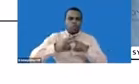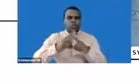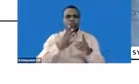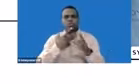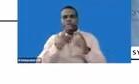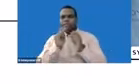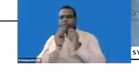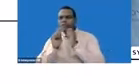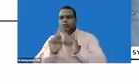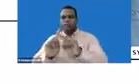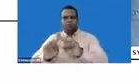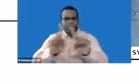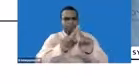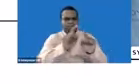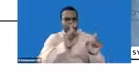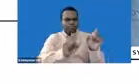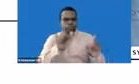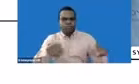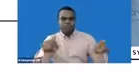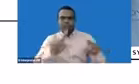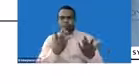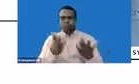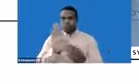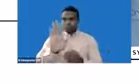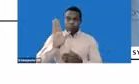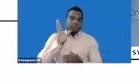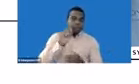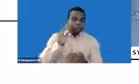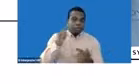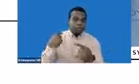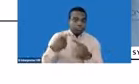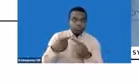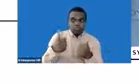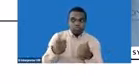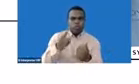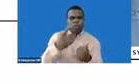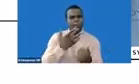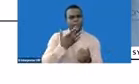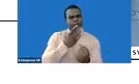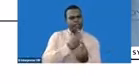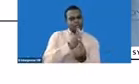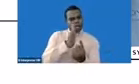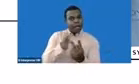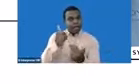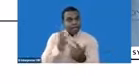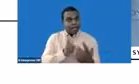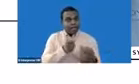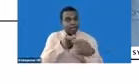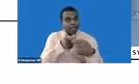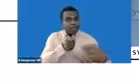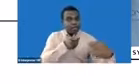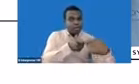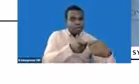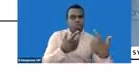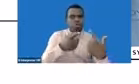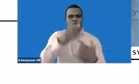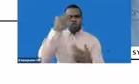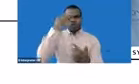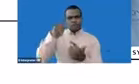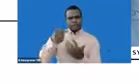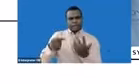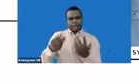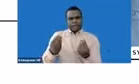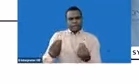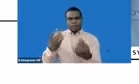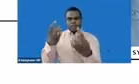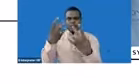And also we surveyed and talked to public sector bodies to learn about their existing practices and also